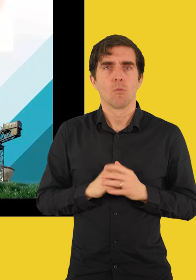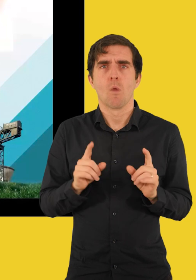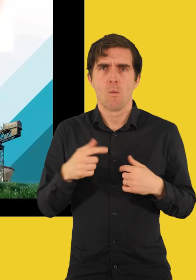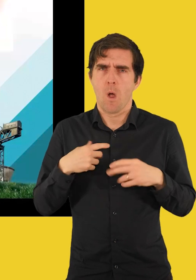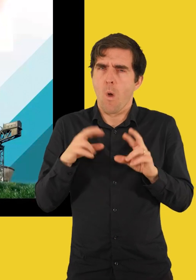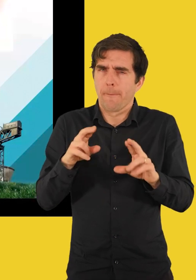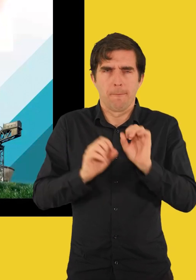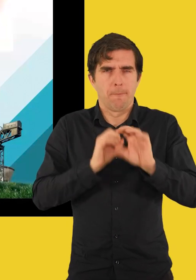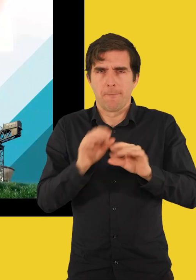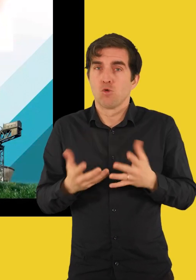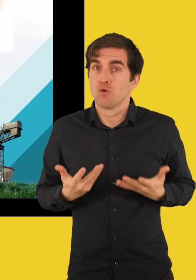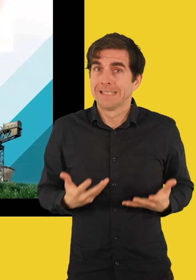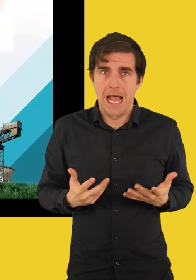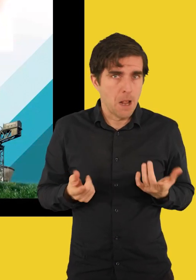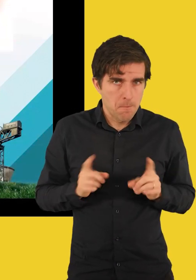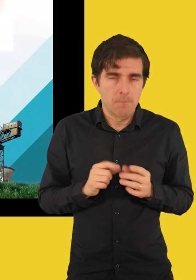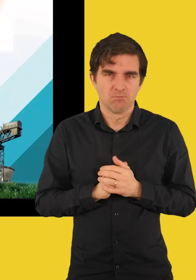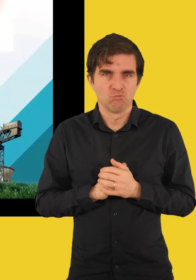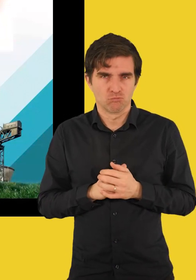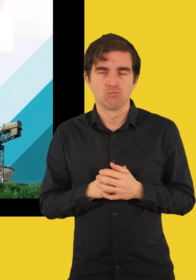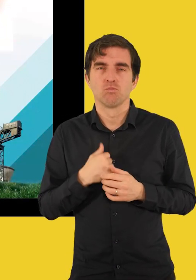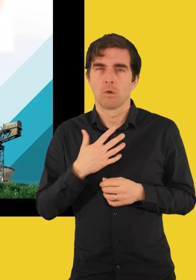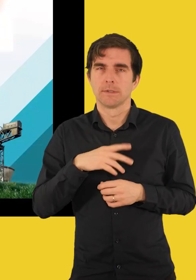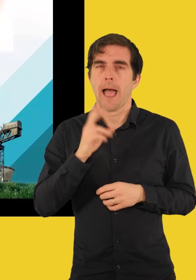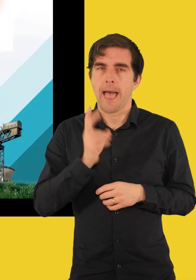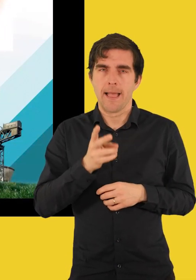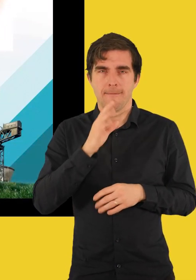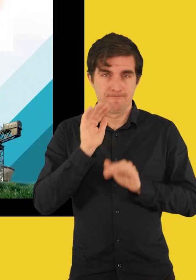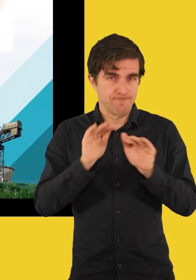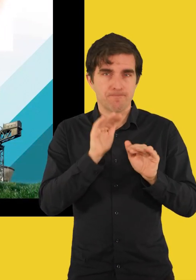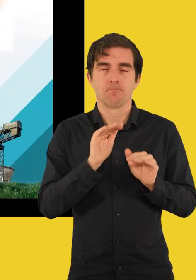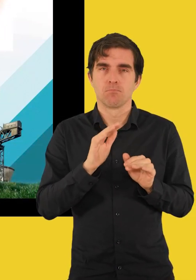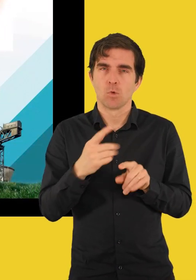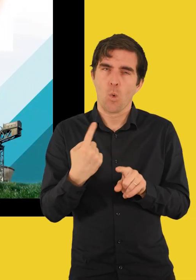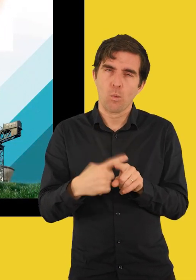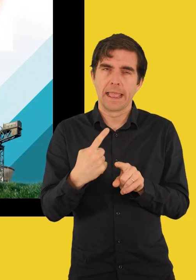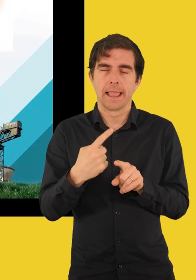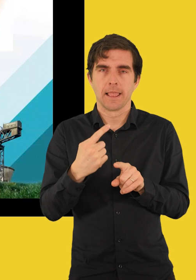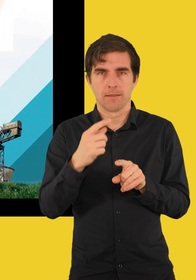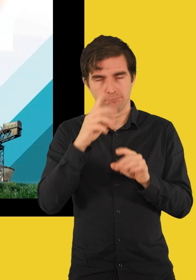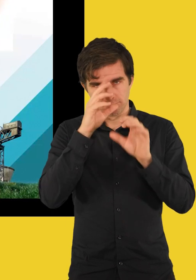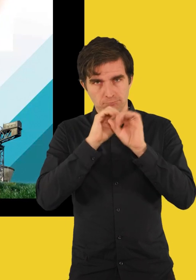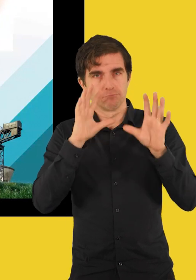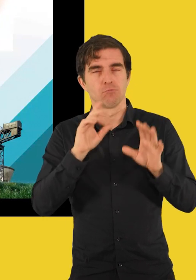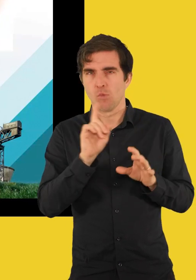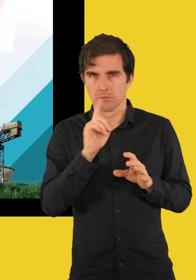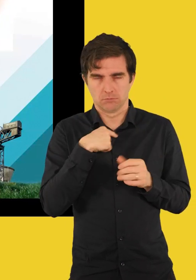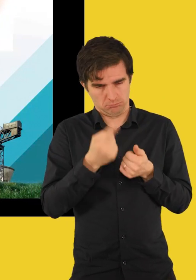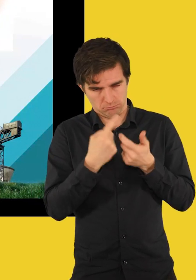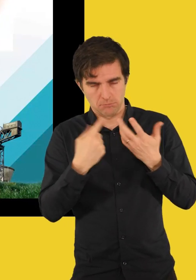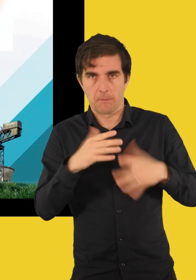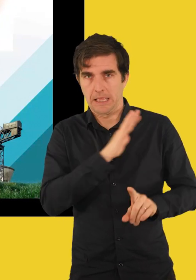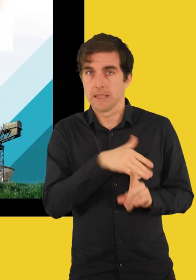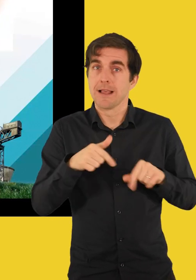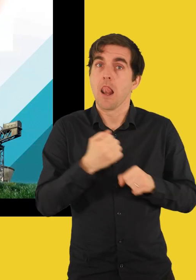So what are we hoping to cover today? I guess firstly, just to reiterate that this is going to be quite a quick overview of certain aspects of what we've